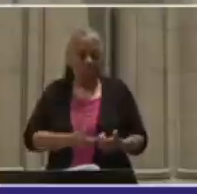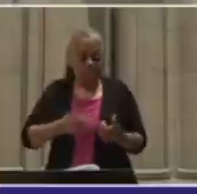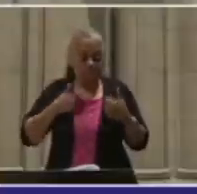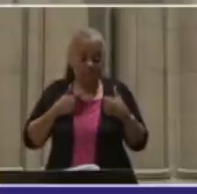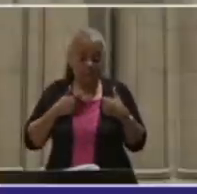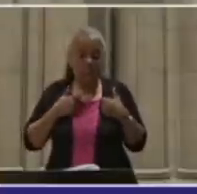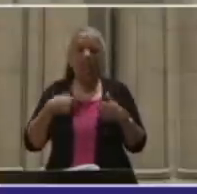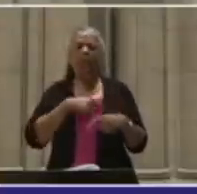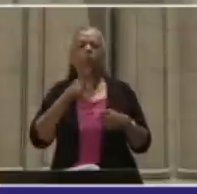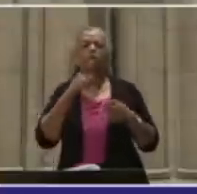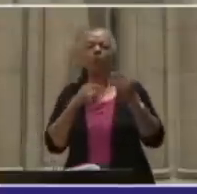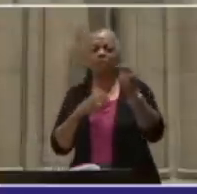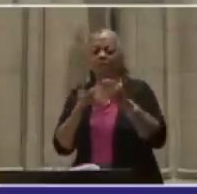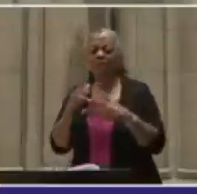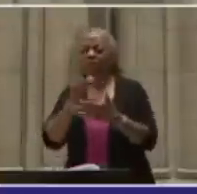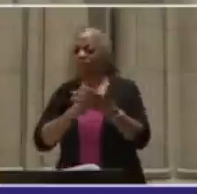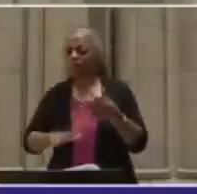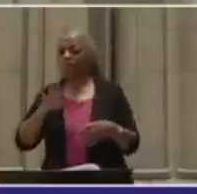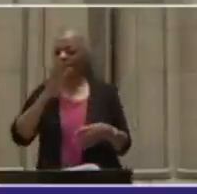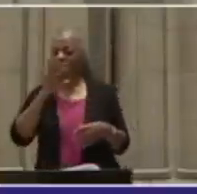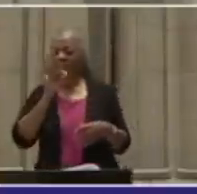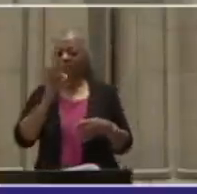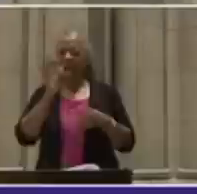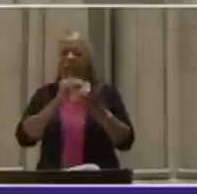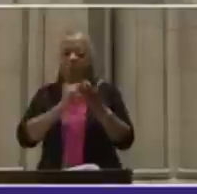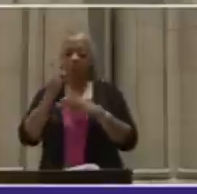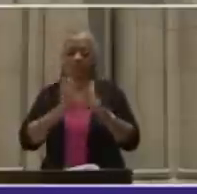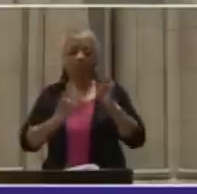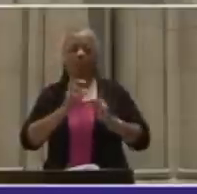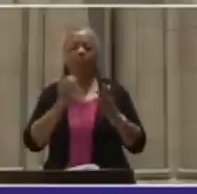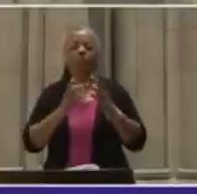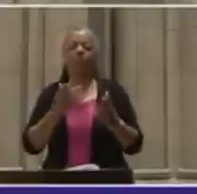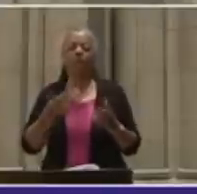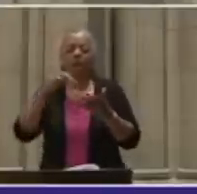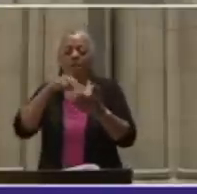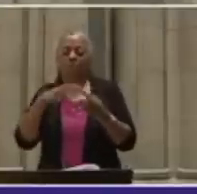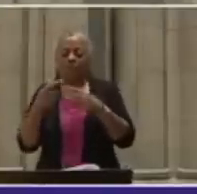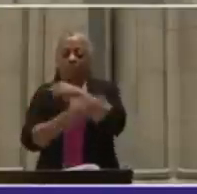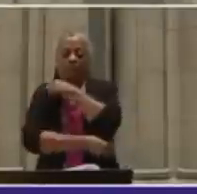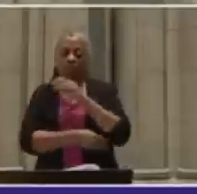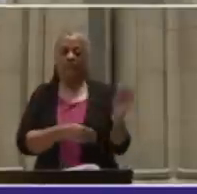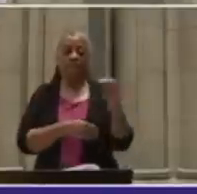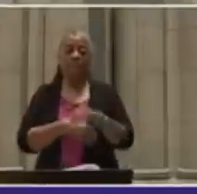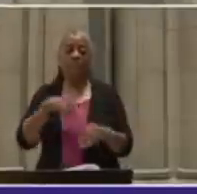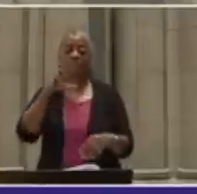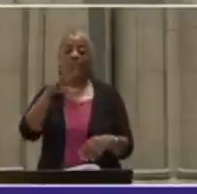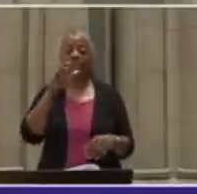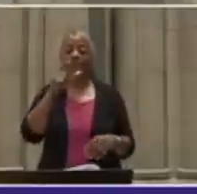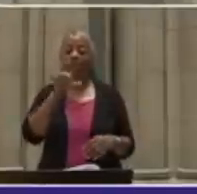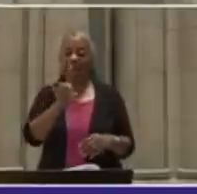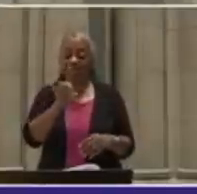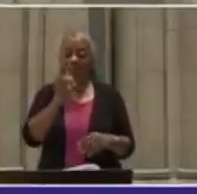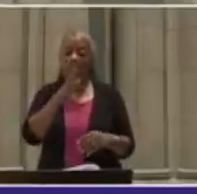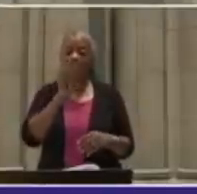and we would immediately remove 49 million people, would come up out of poverty and put $328 billion